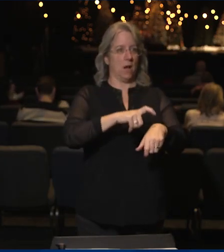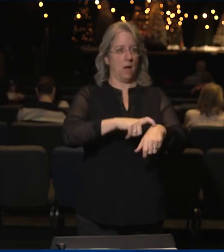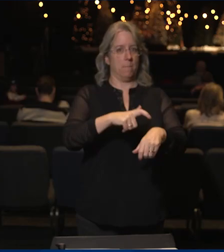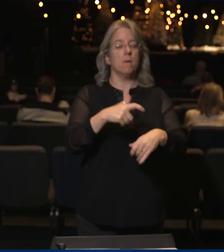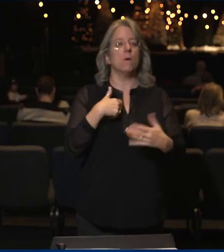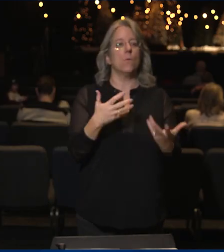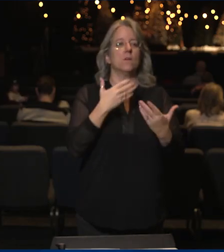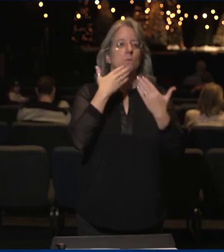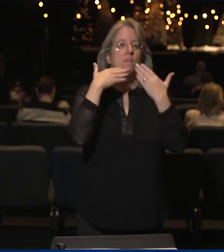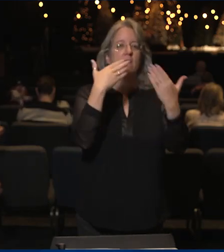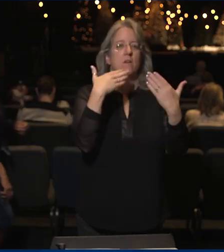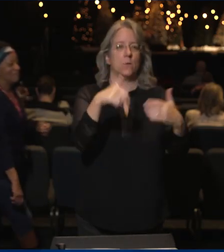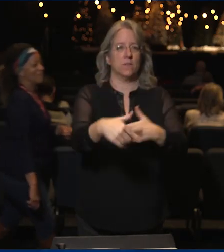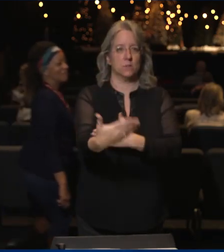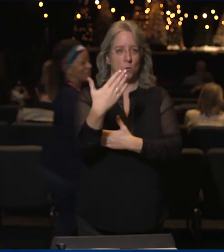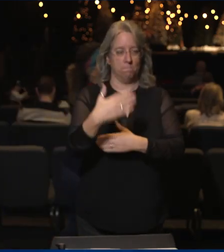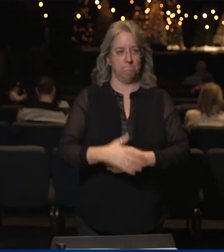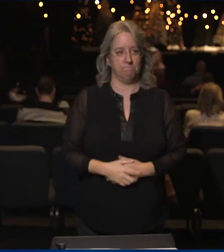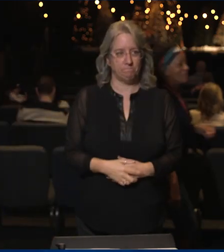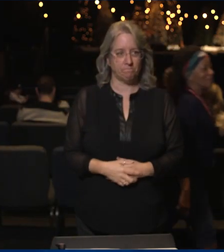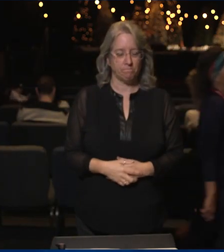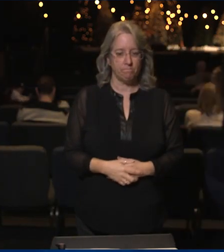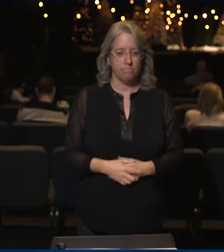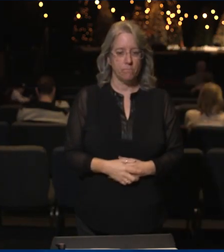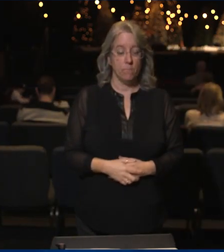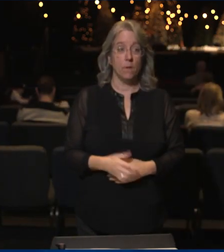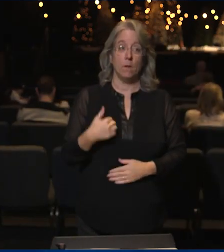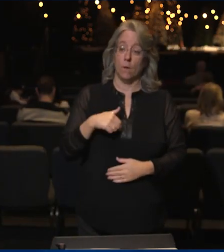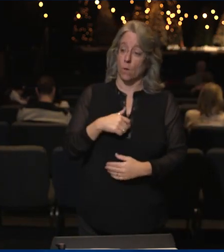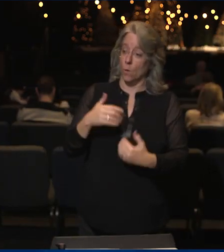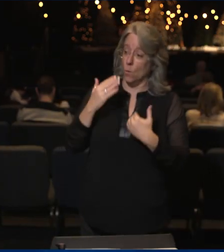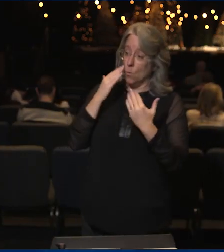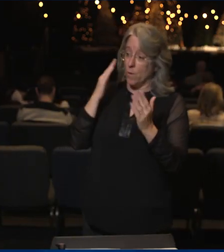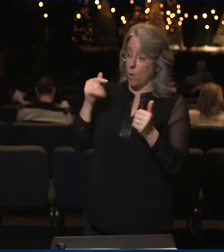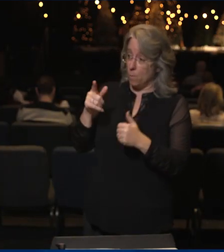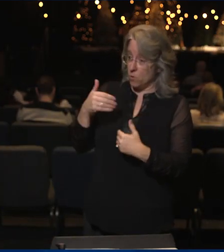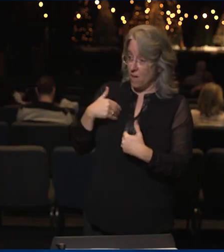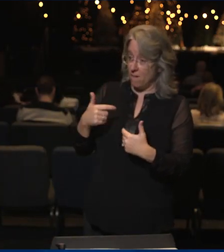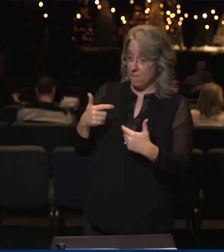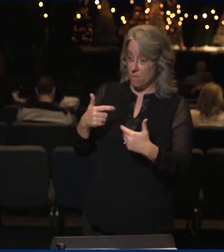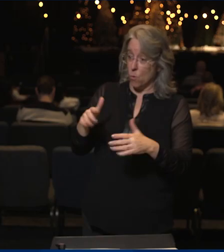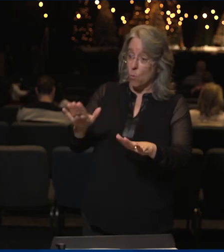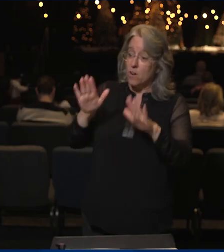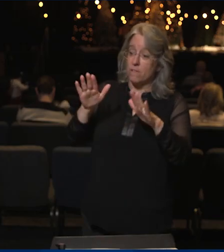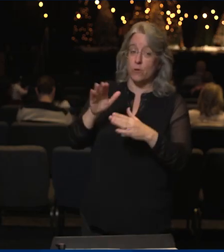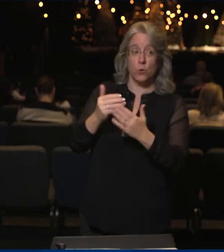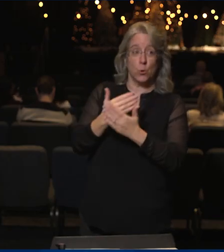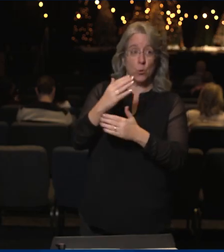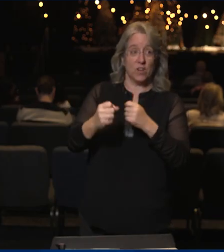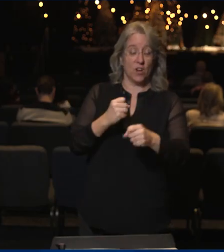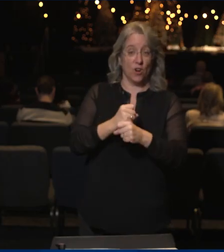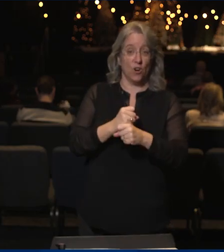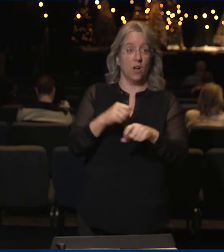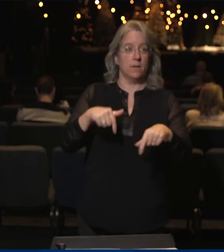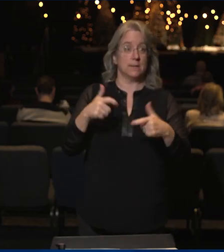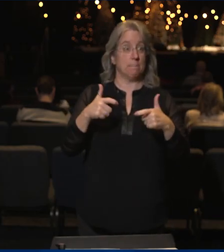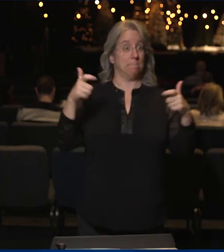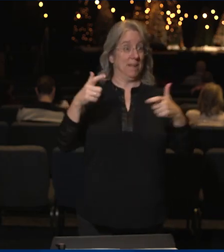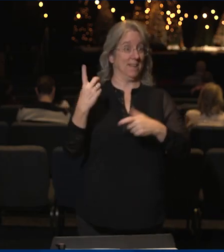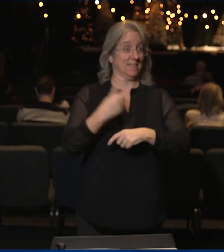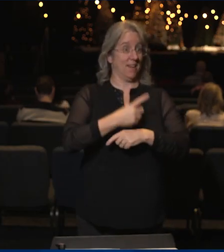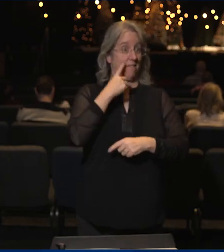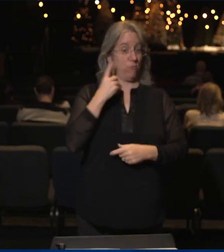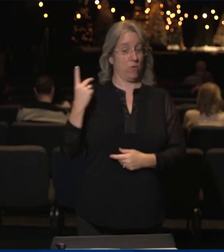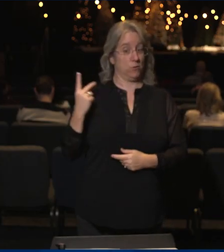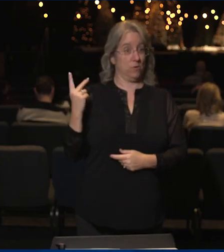Well, we hope you have a wonderful new year. This is a big day for Julia and me. It is our 30th wedding